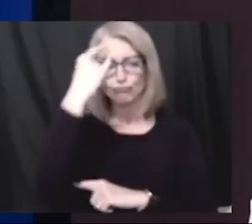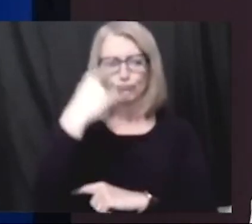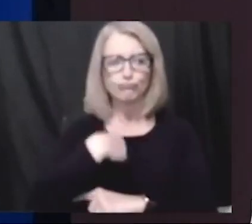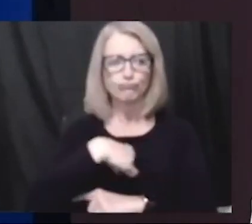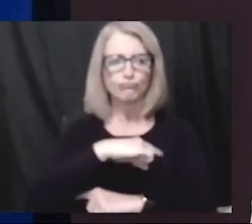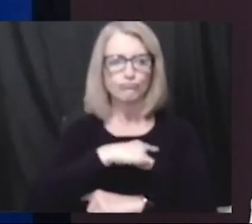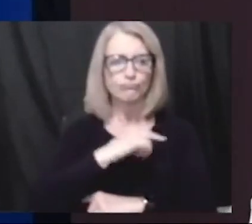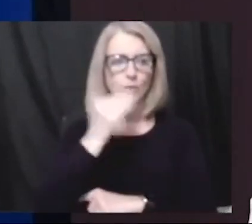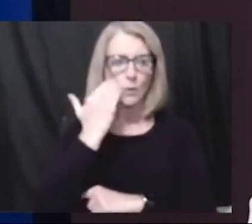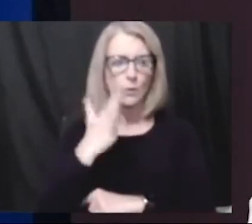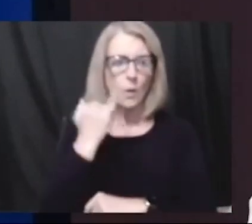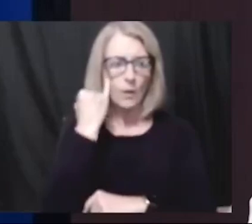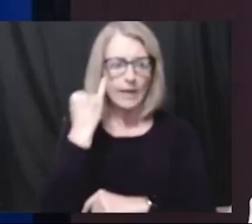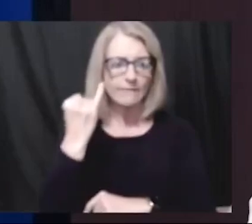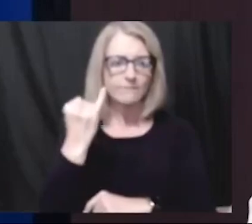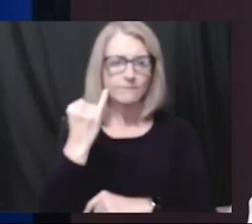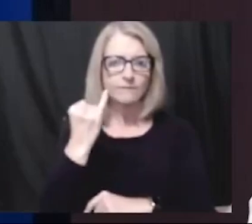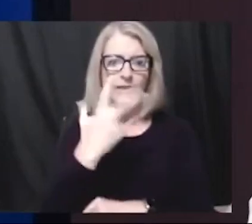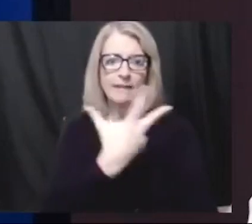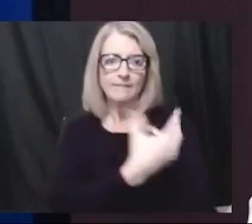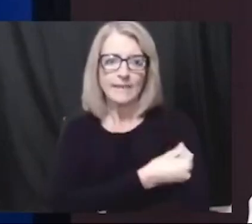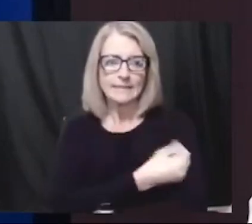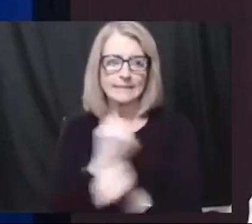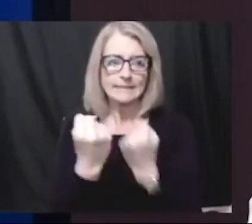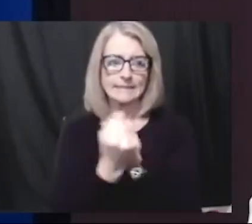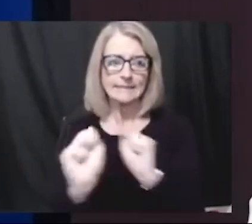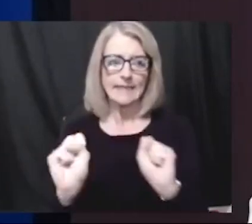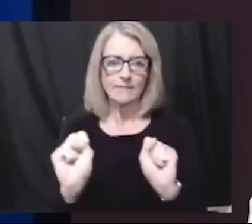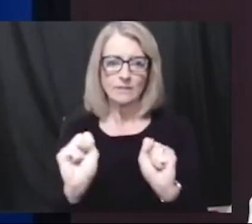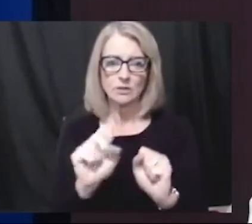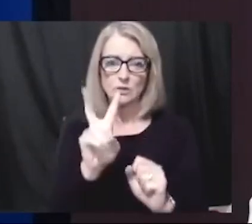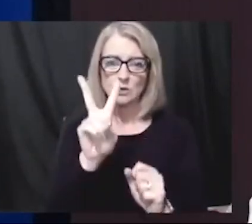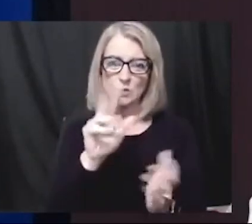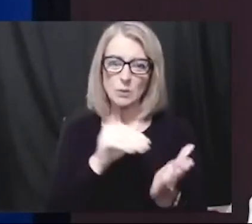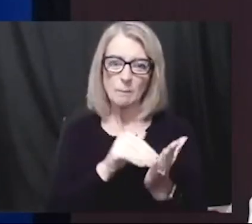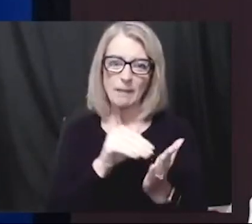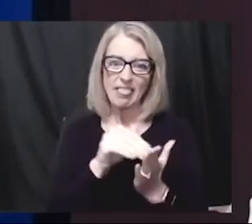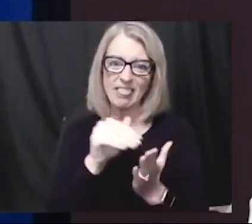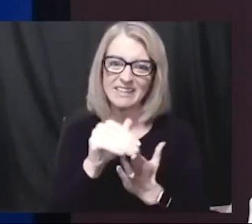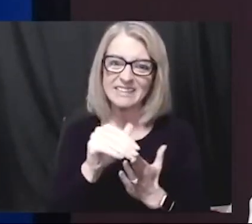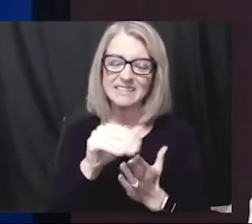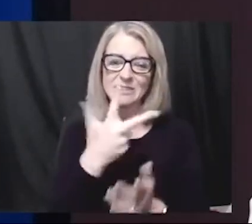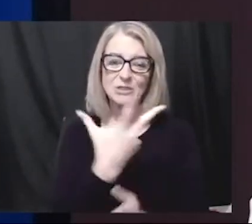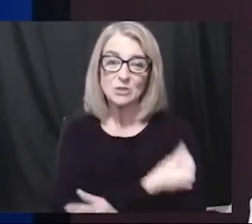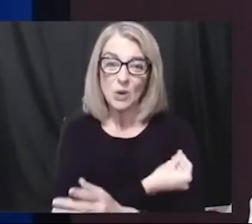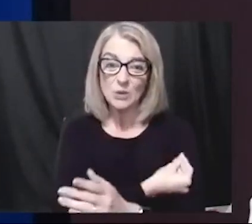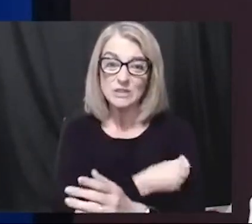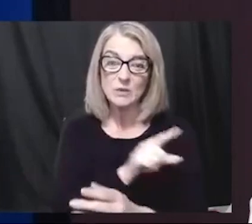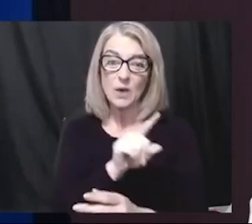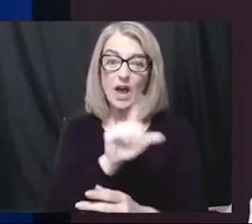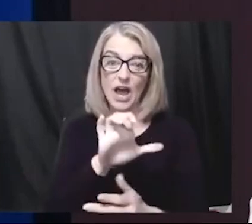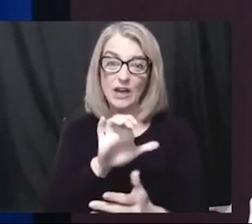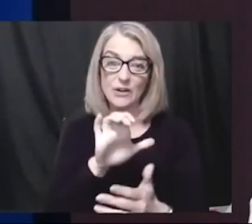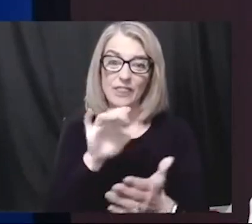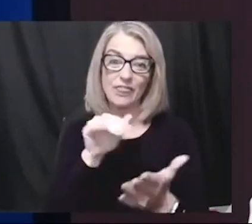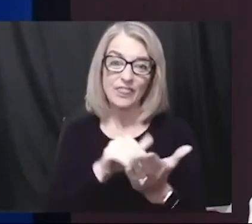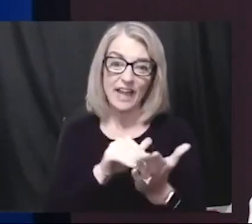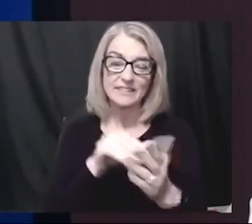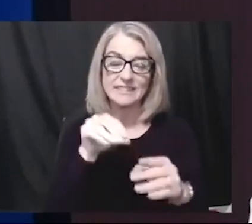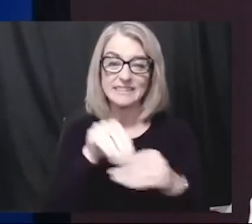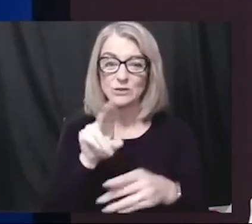safe, et cetera. There have been over 1 billion or 2 billion doses given worldwide. We've given 100,000 doses in the United States. We have